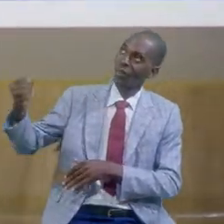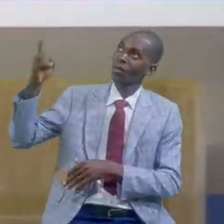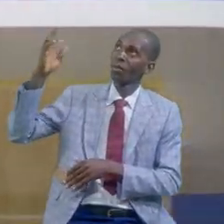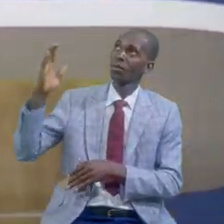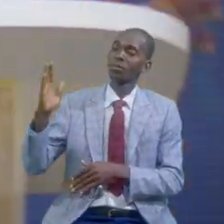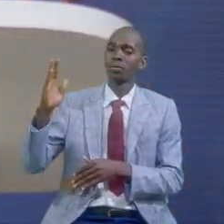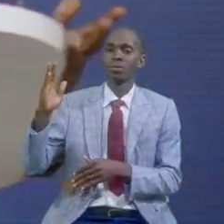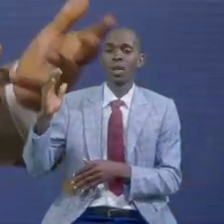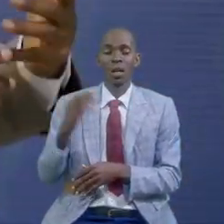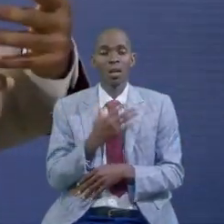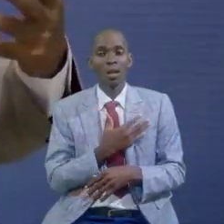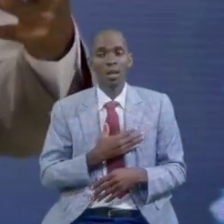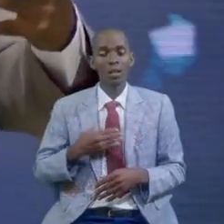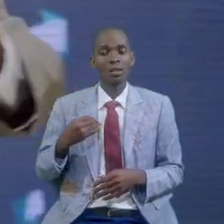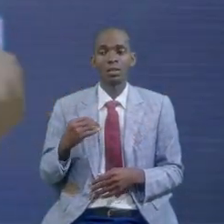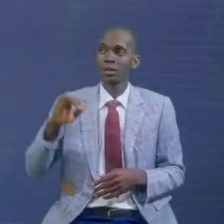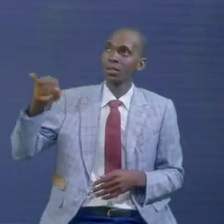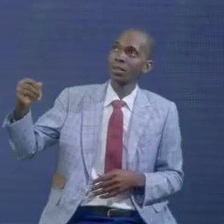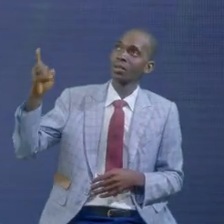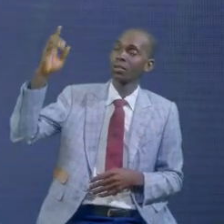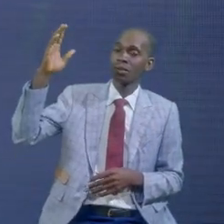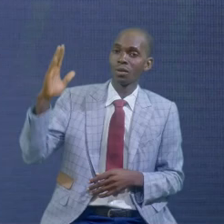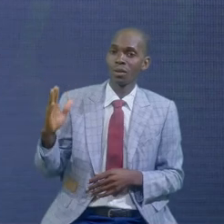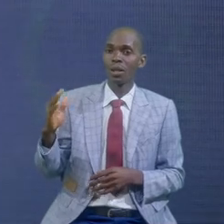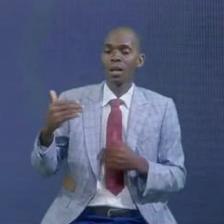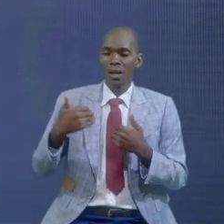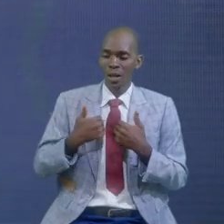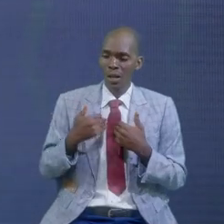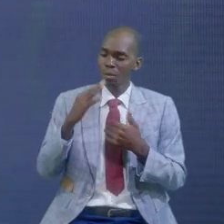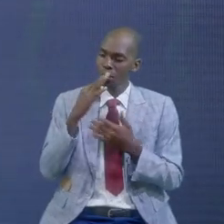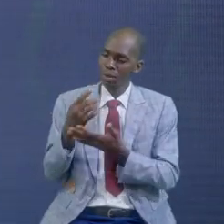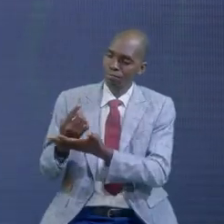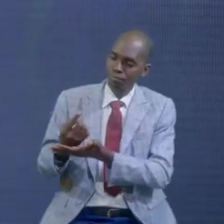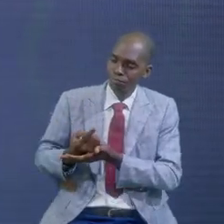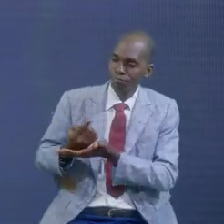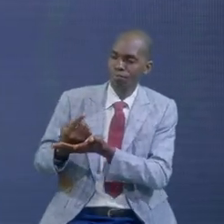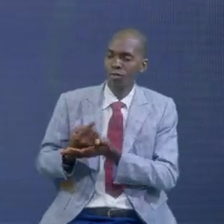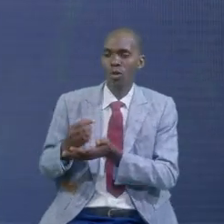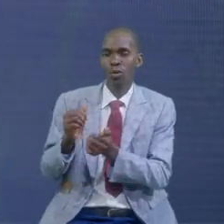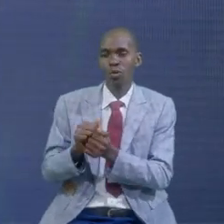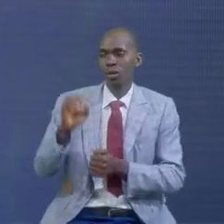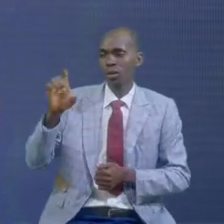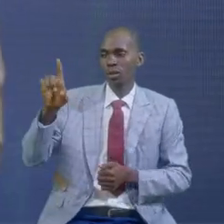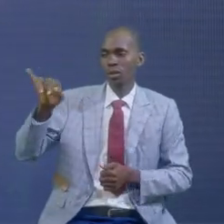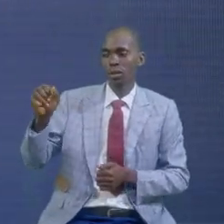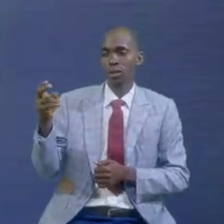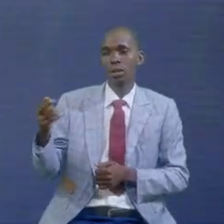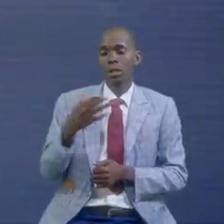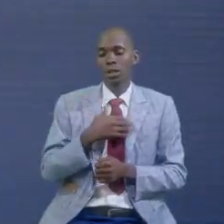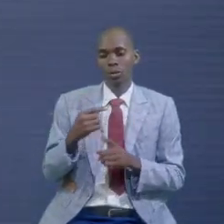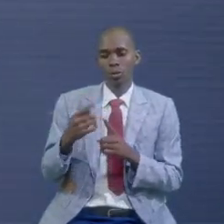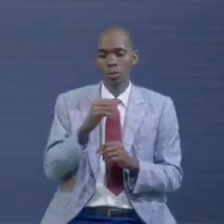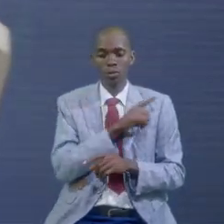so, Jehovah had been talking to him, and the word of the Lord came unto him, and